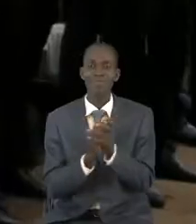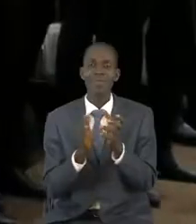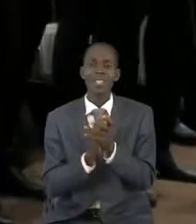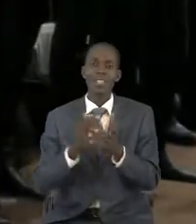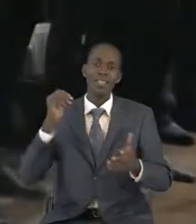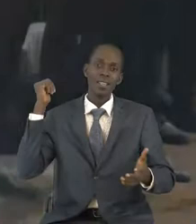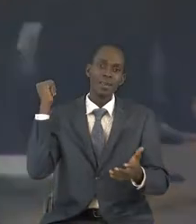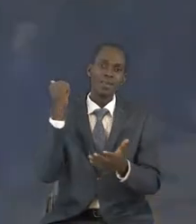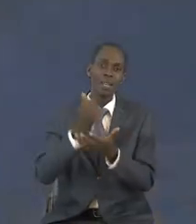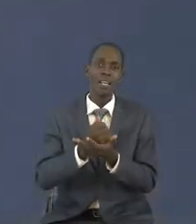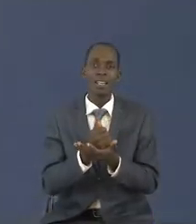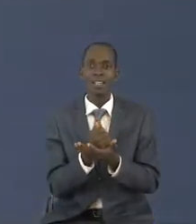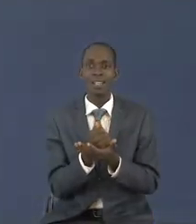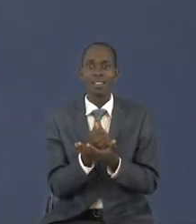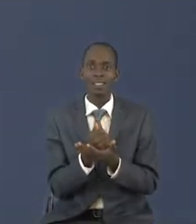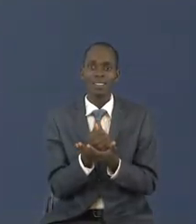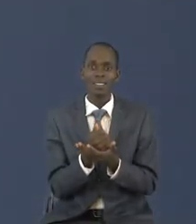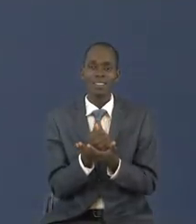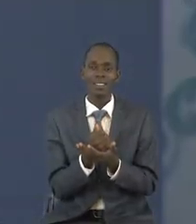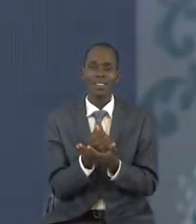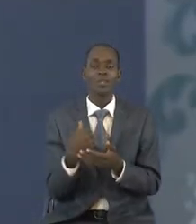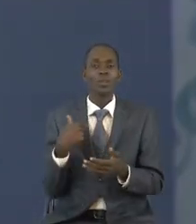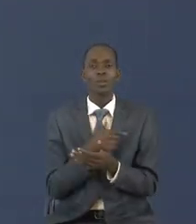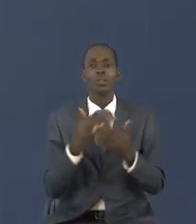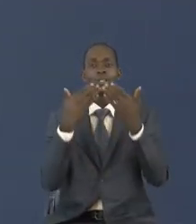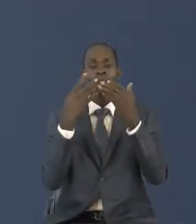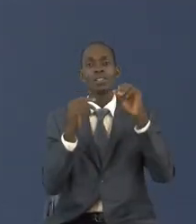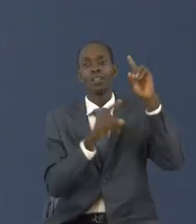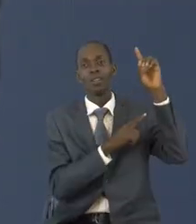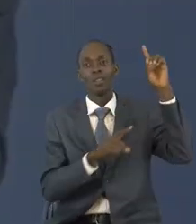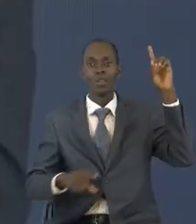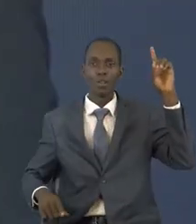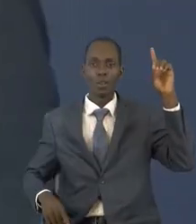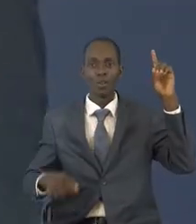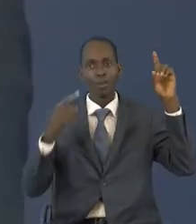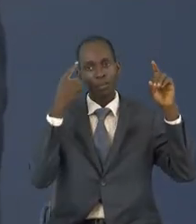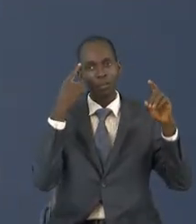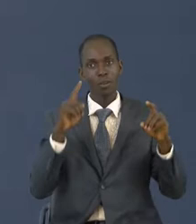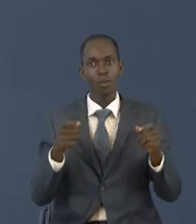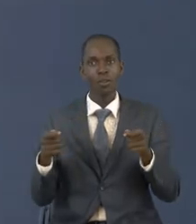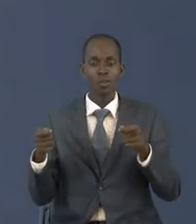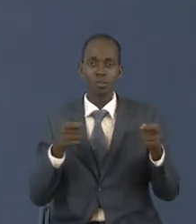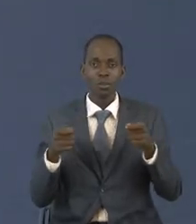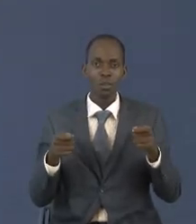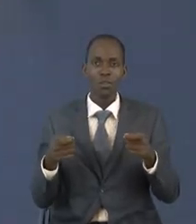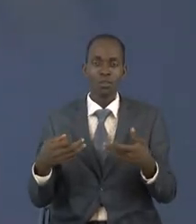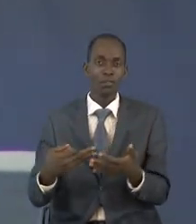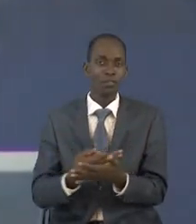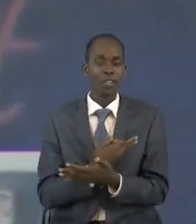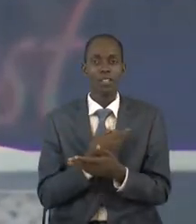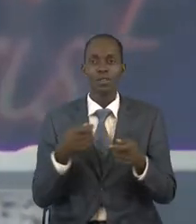Amen. But thank the Lord for dominion. Fresh dominion.